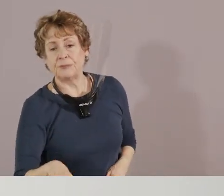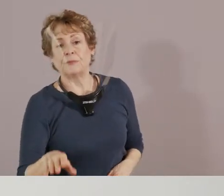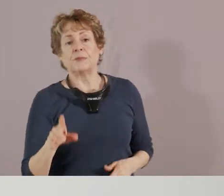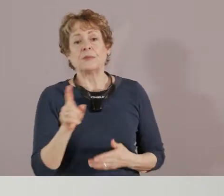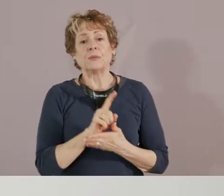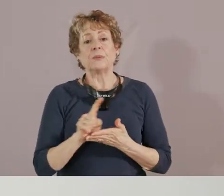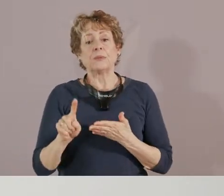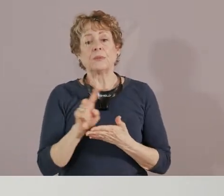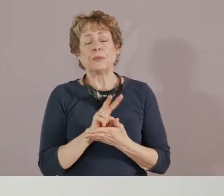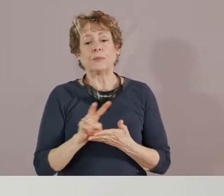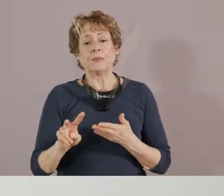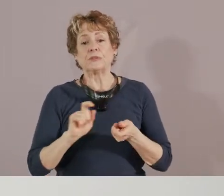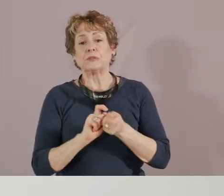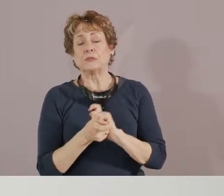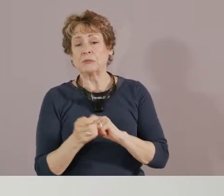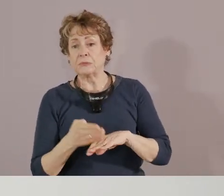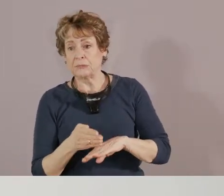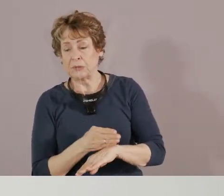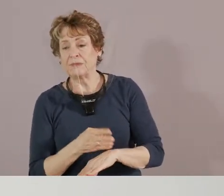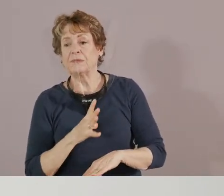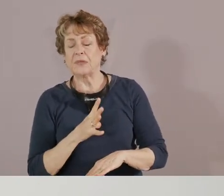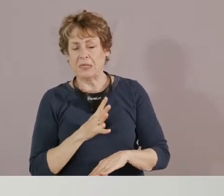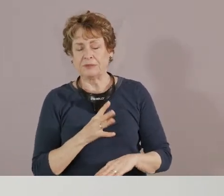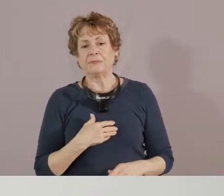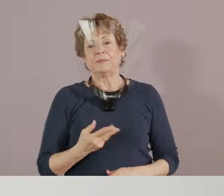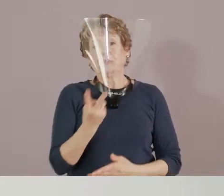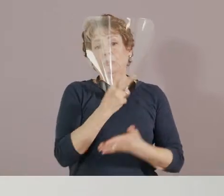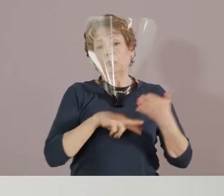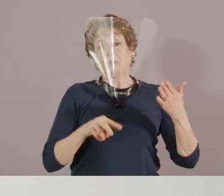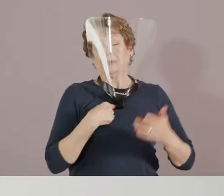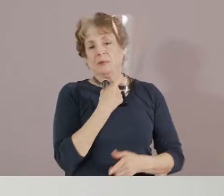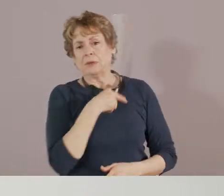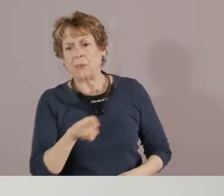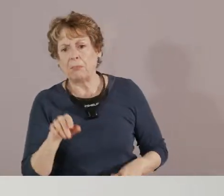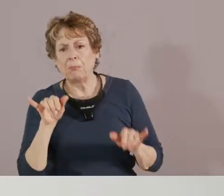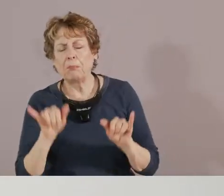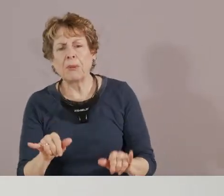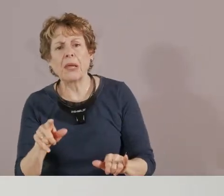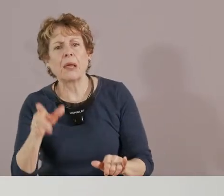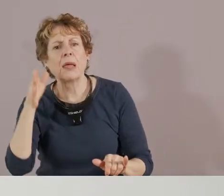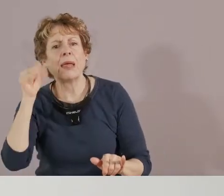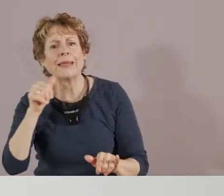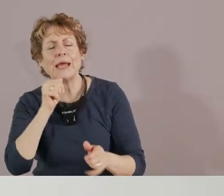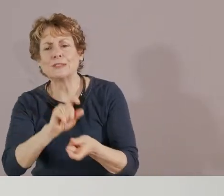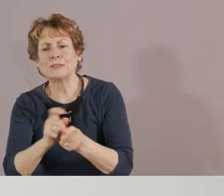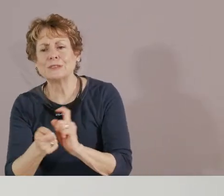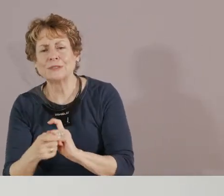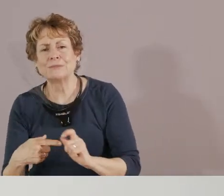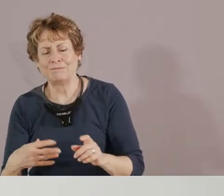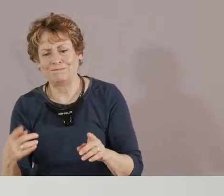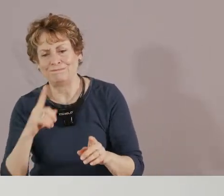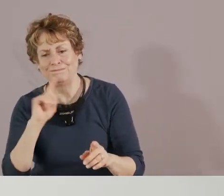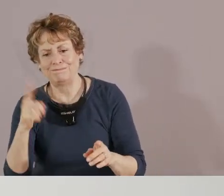will be shut down. And so unless it's so egregious that we go out and just shut them down the first time.